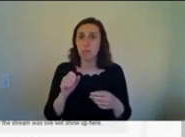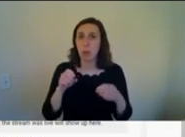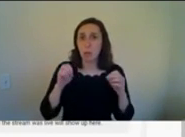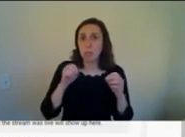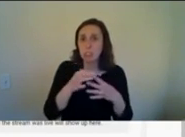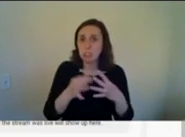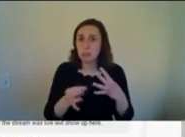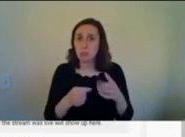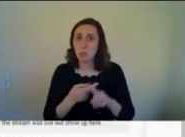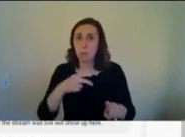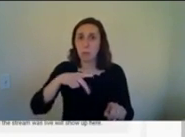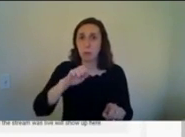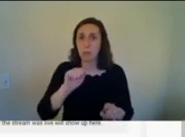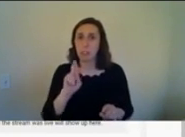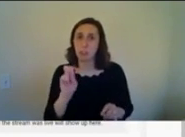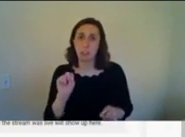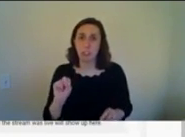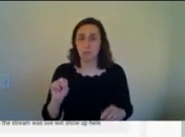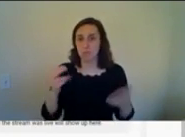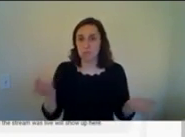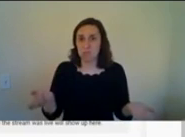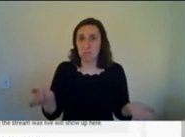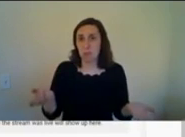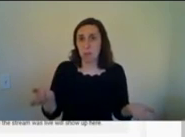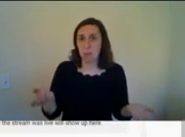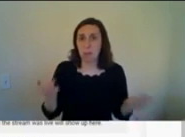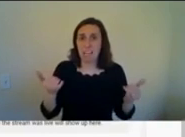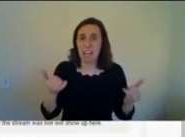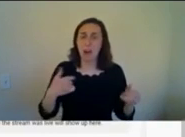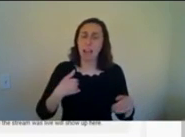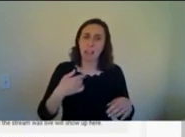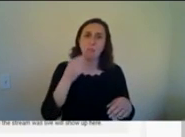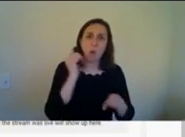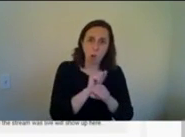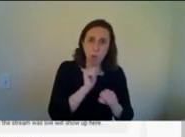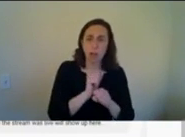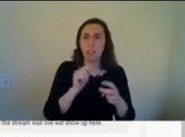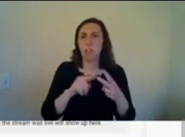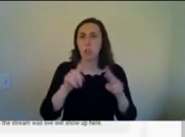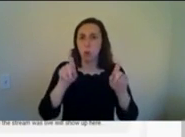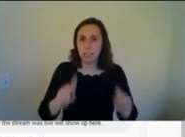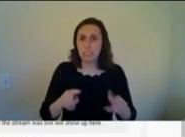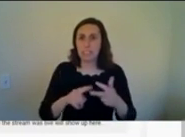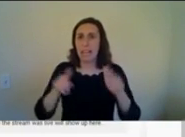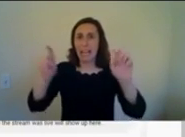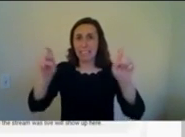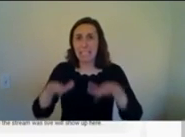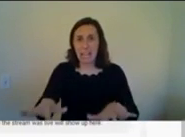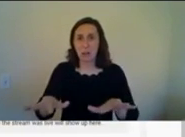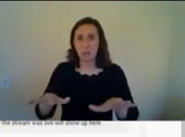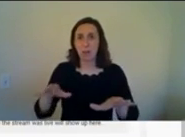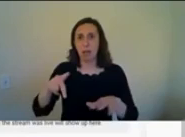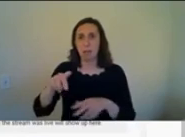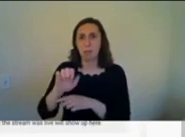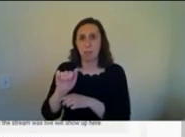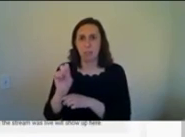So right now I'm just going to continue to assign homework, quizzes, and exams on Pearson. The quizzes and exams would have